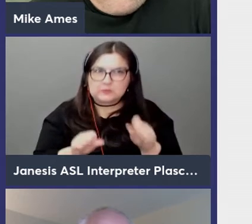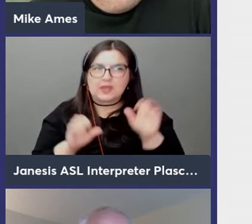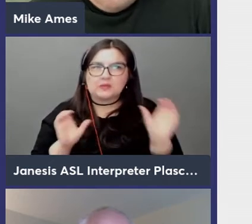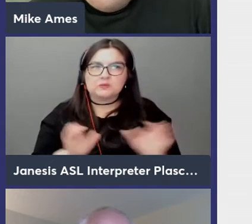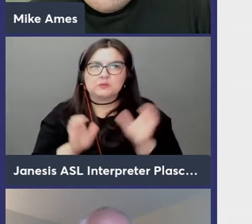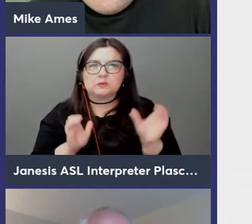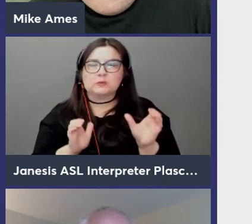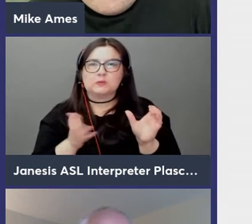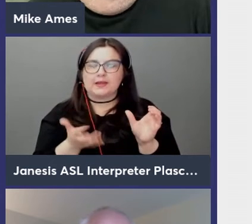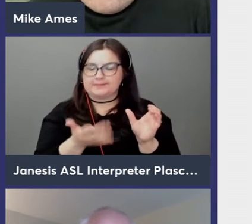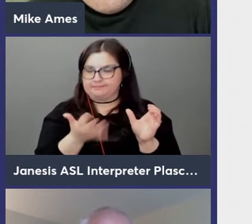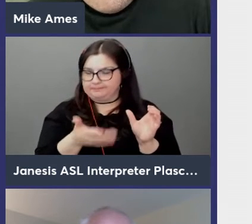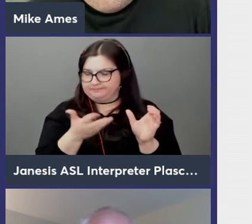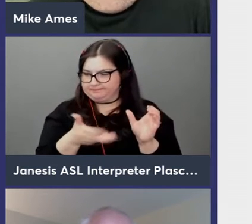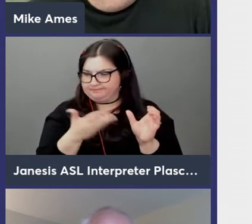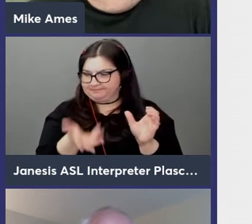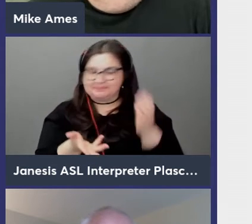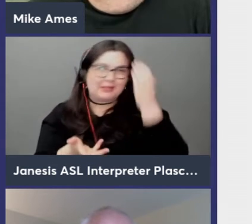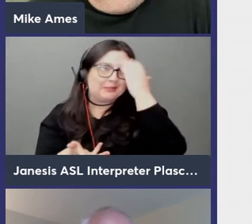in,